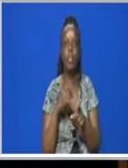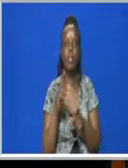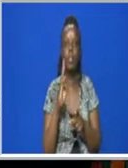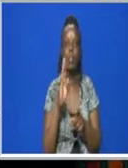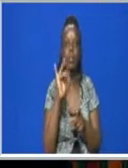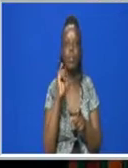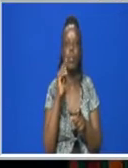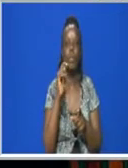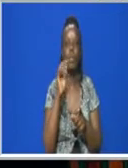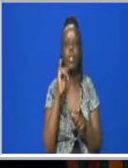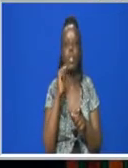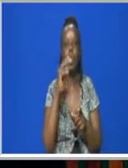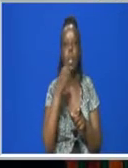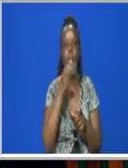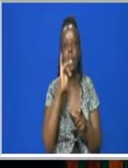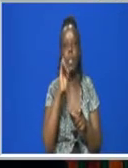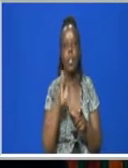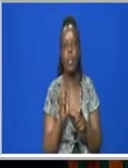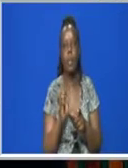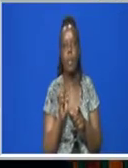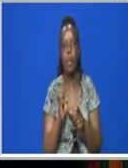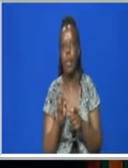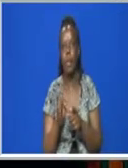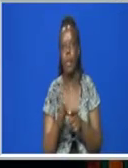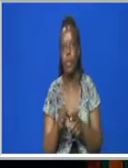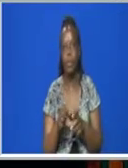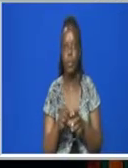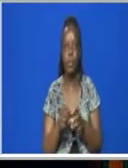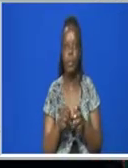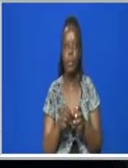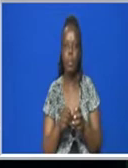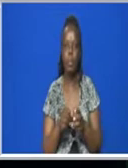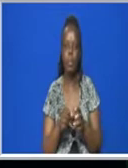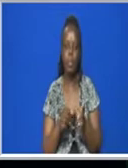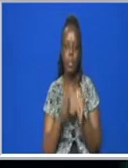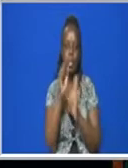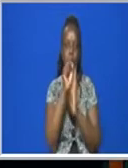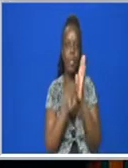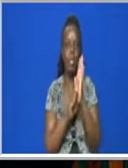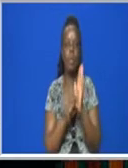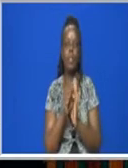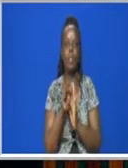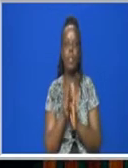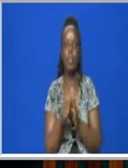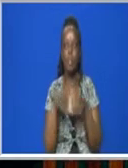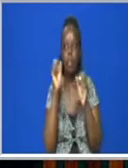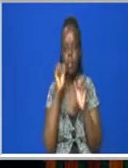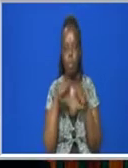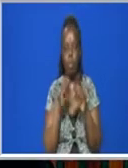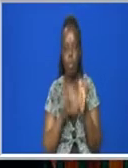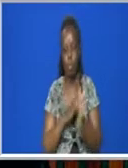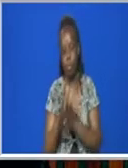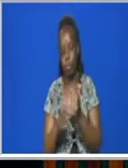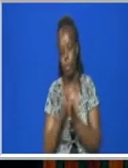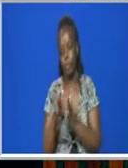pentane. And then we need to, according to the confines of our syllabus, we are supposed to know how to prepare in